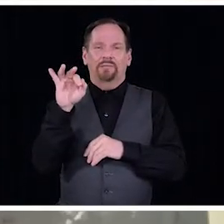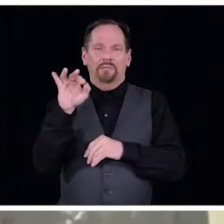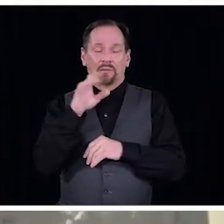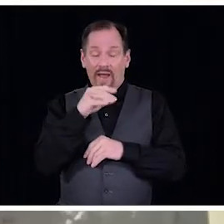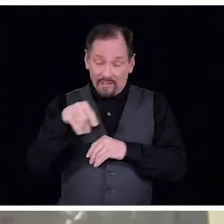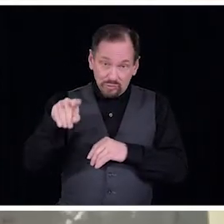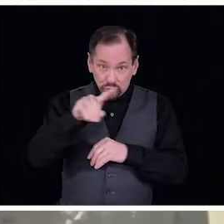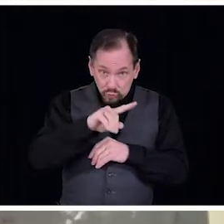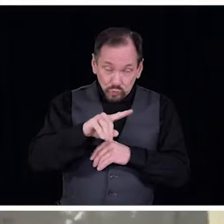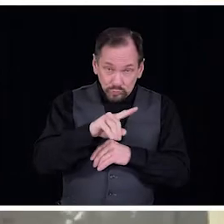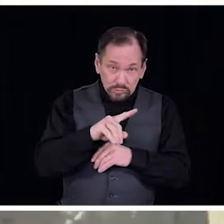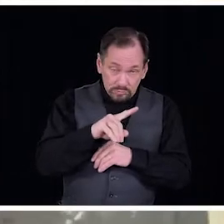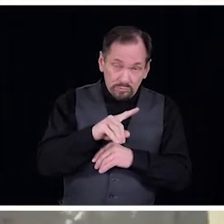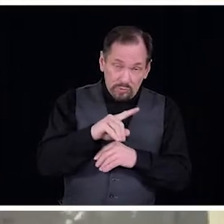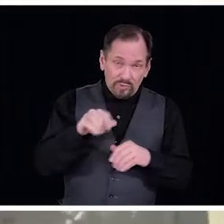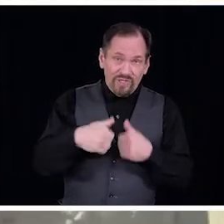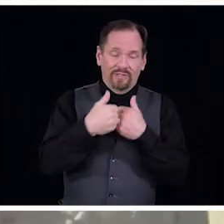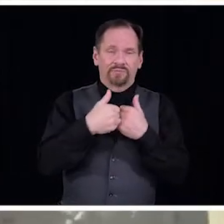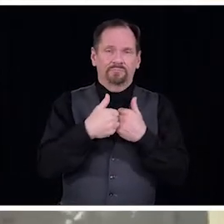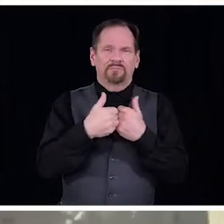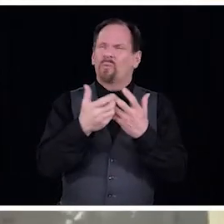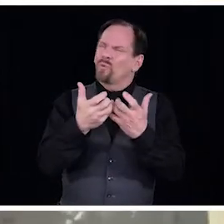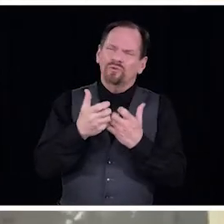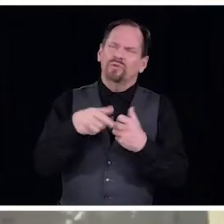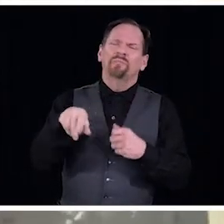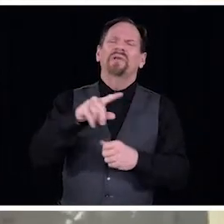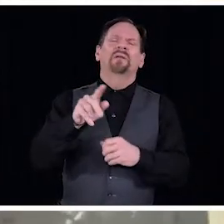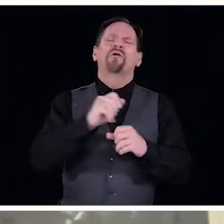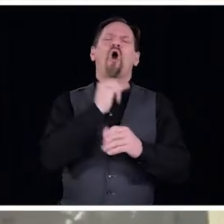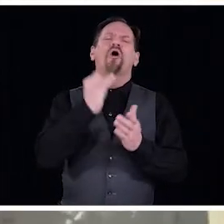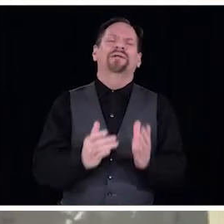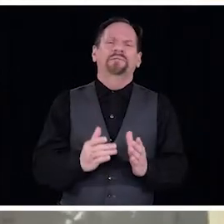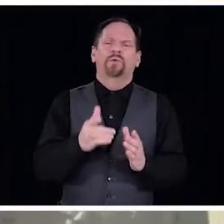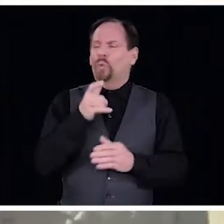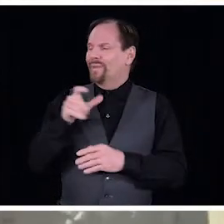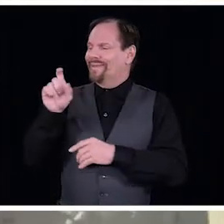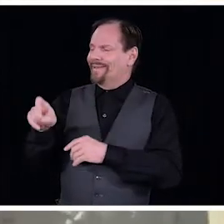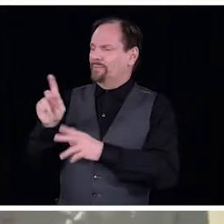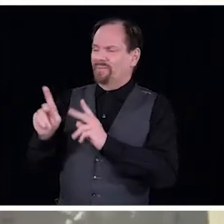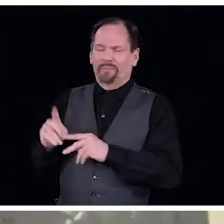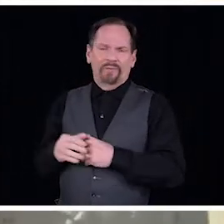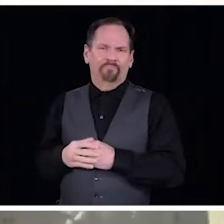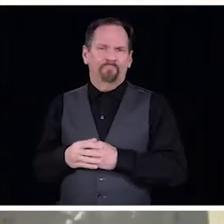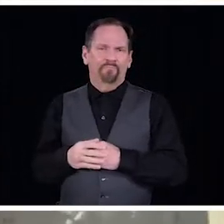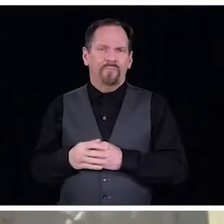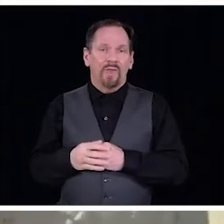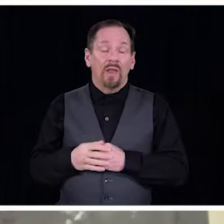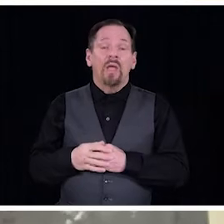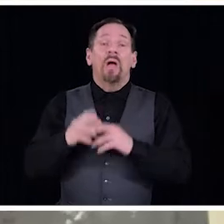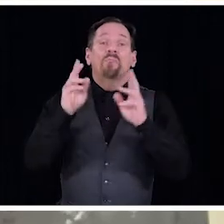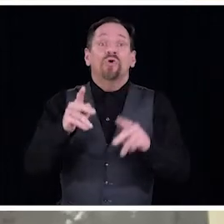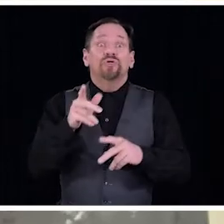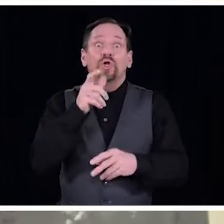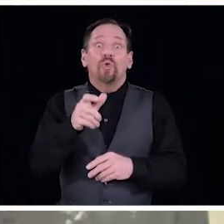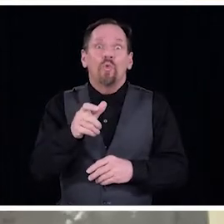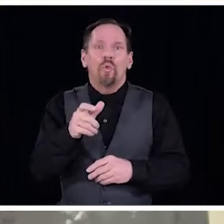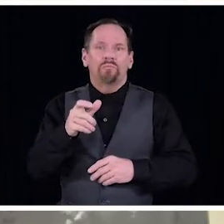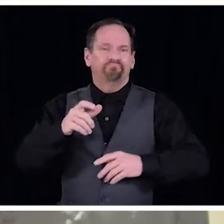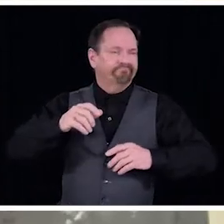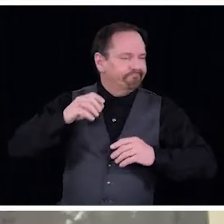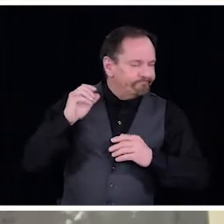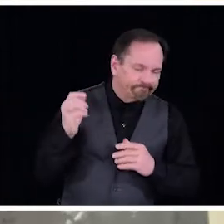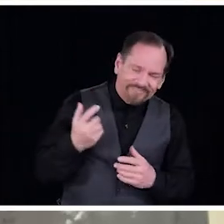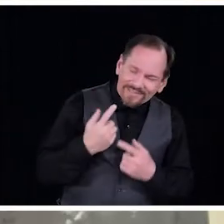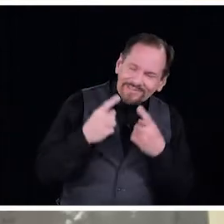being an artist who needs people. A person who champions what it truly means to create art, to be an advocate for the